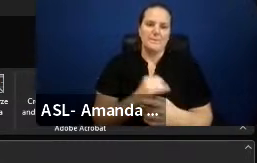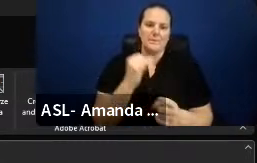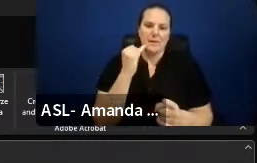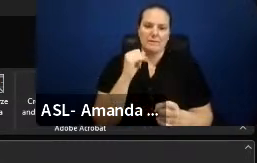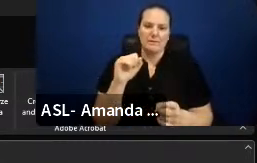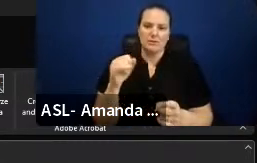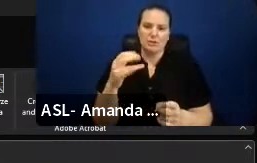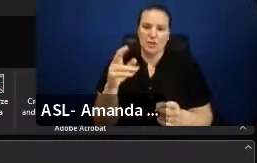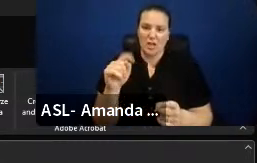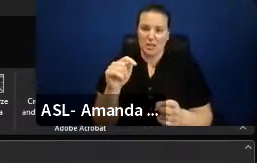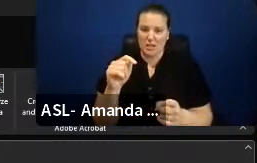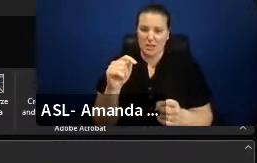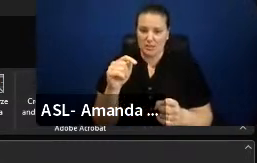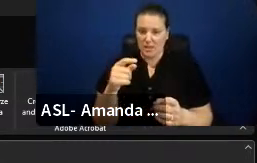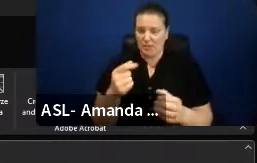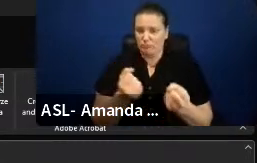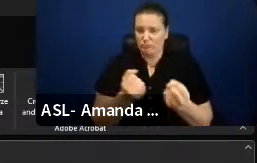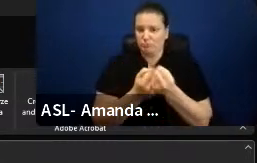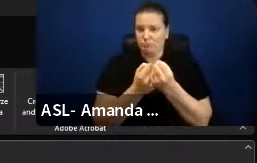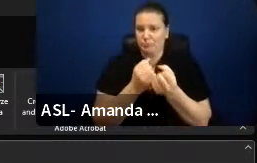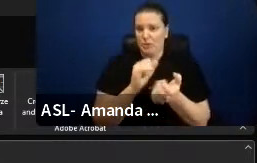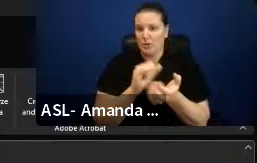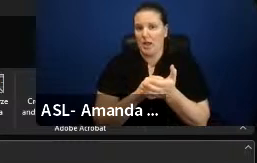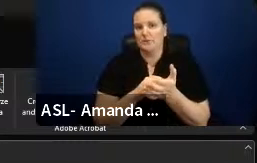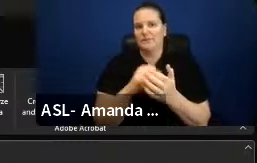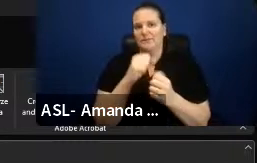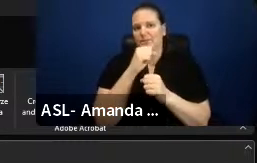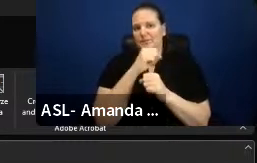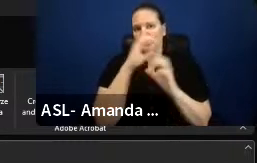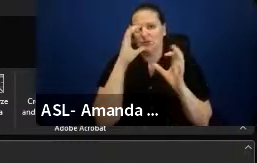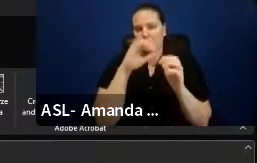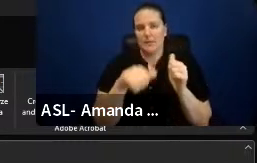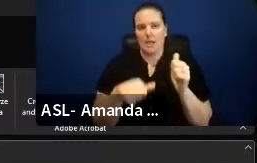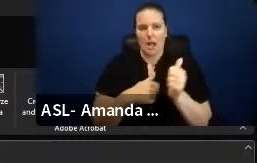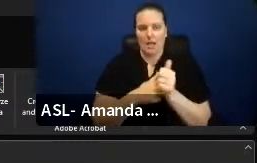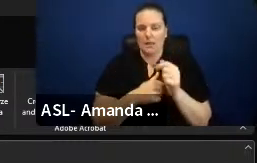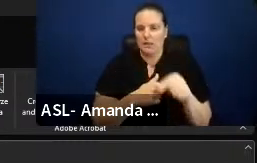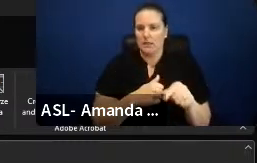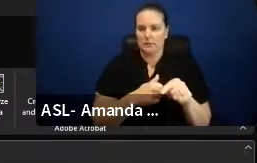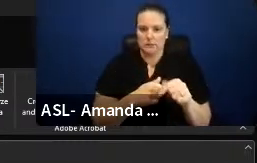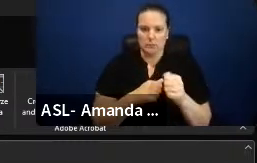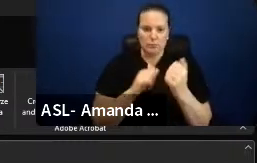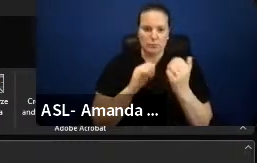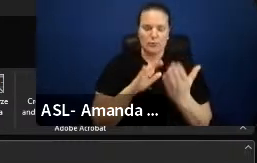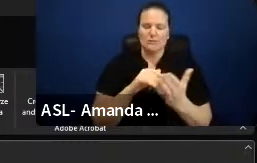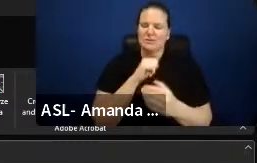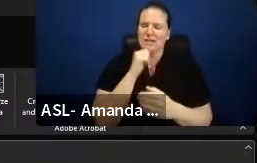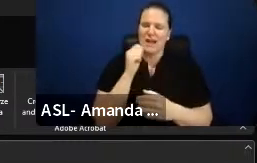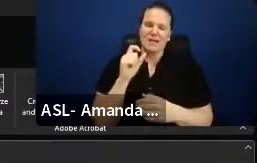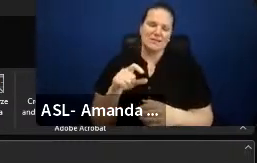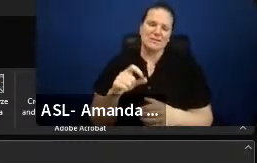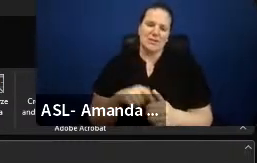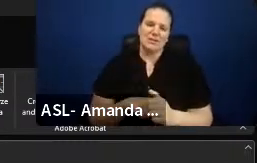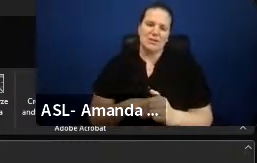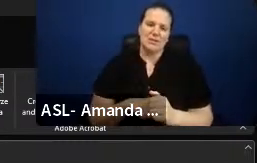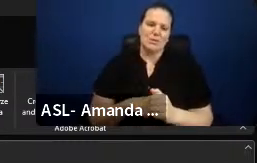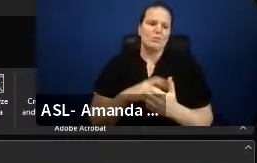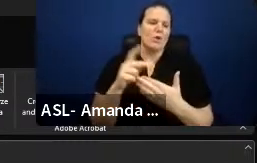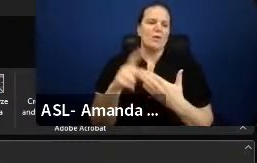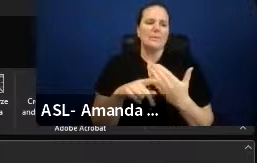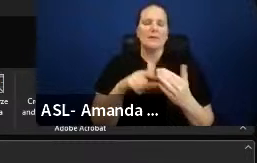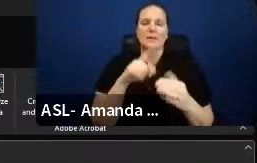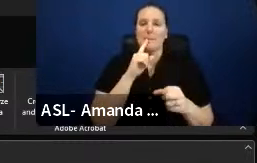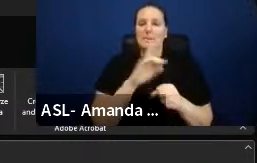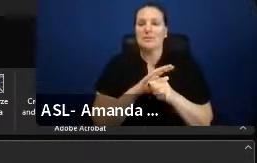if it's okay, if I can just uplift that, that's exactly the vision kind of behind this approach, is that it's not necessarily that the program would be committing to